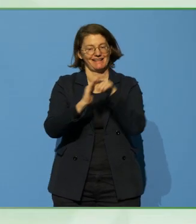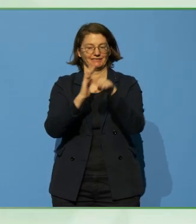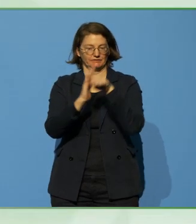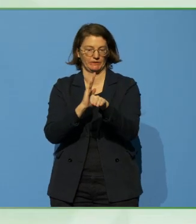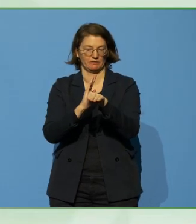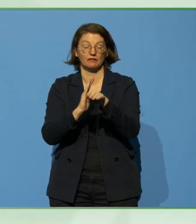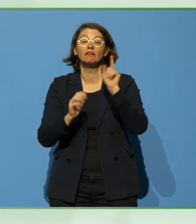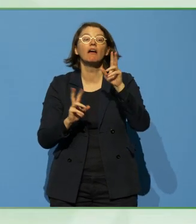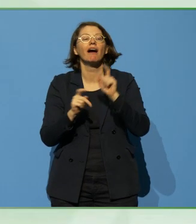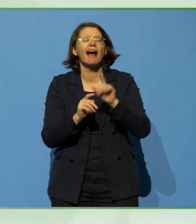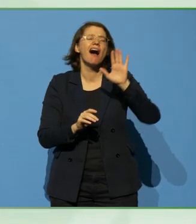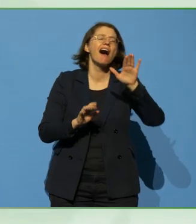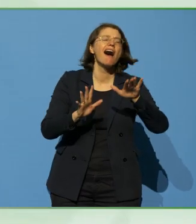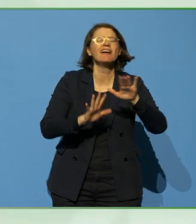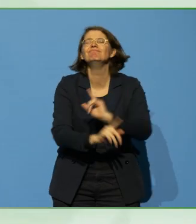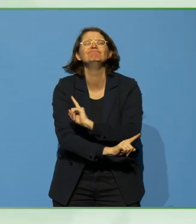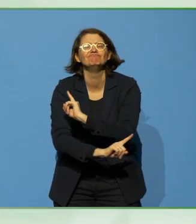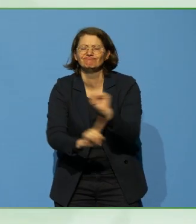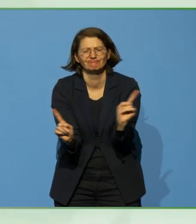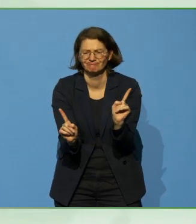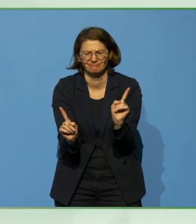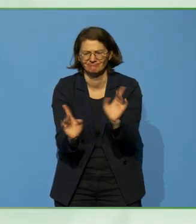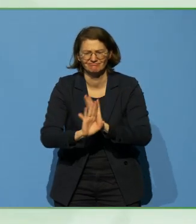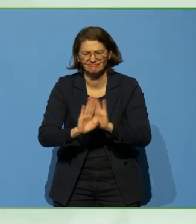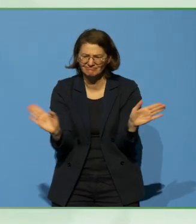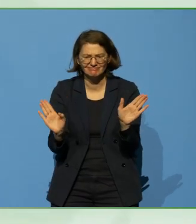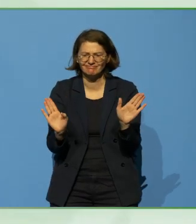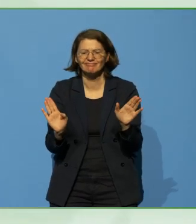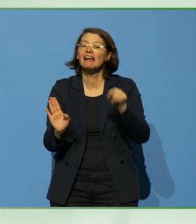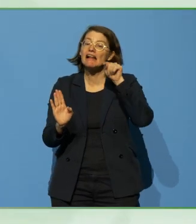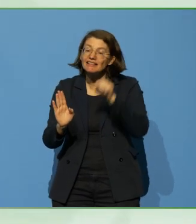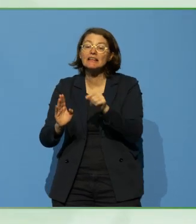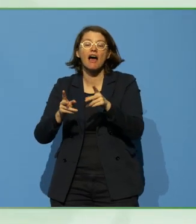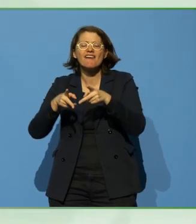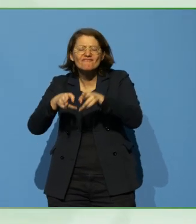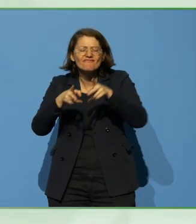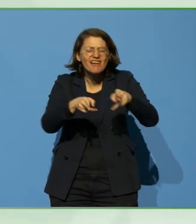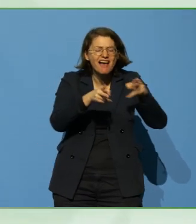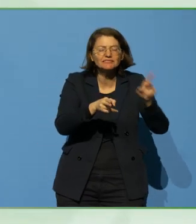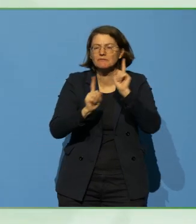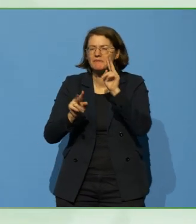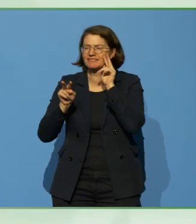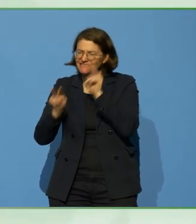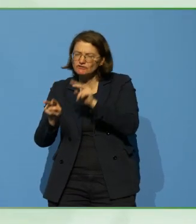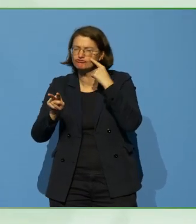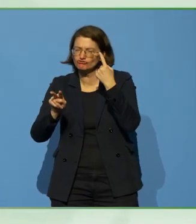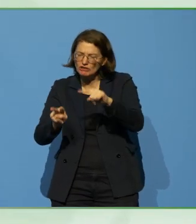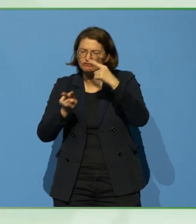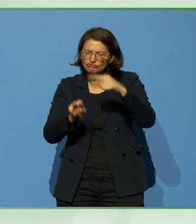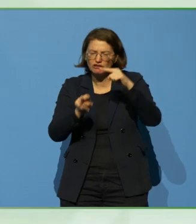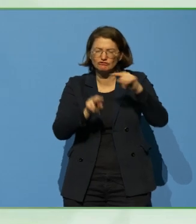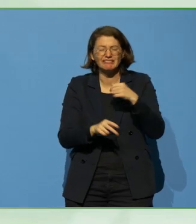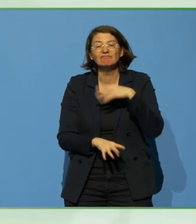I'm not doubting that this is the case here, but I've seen so many projects where we start with accessibility and we think we know it